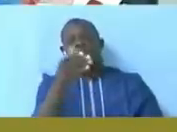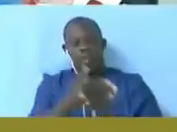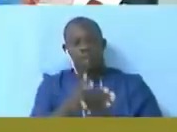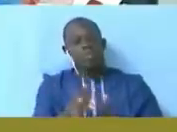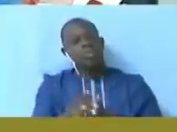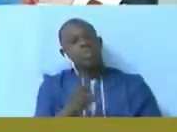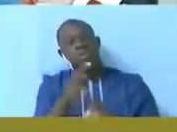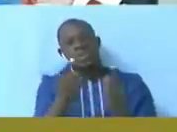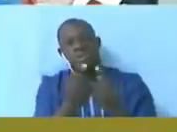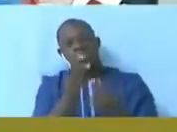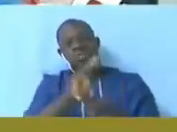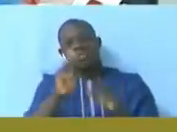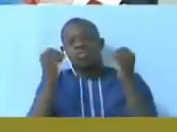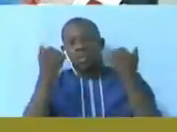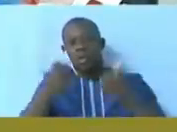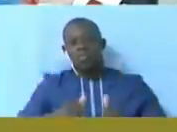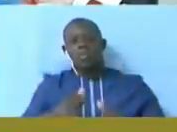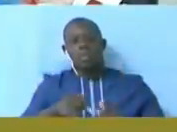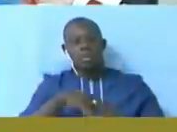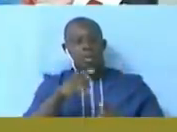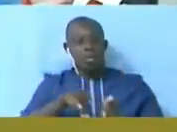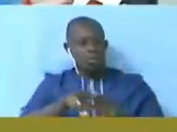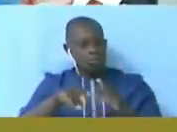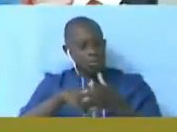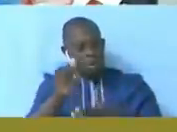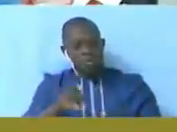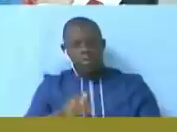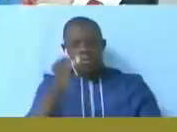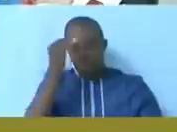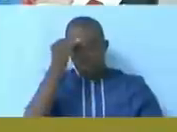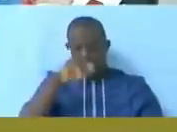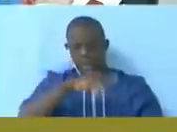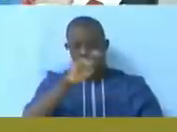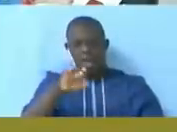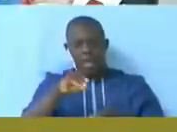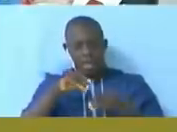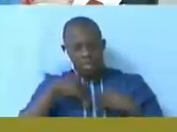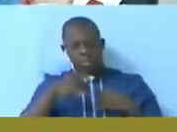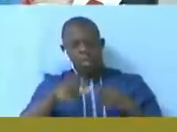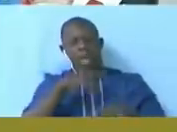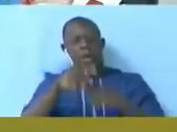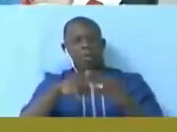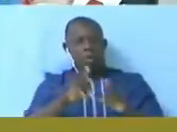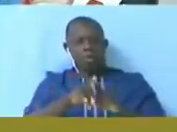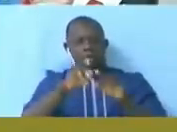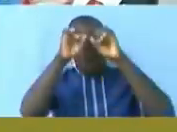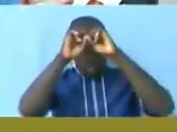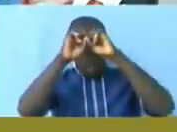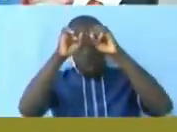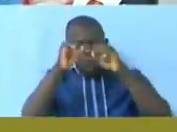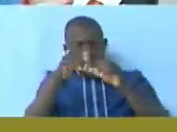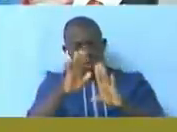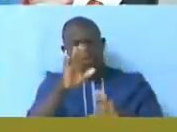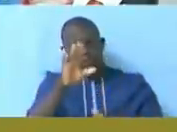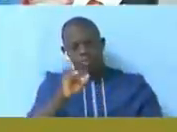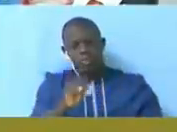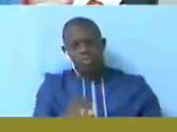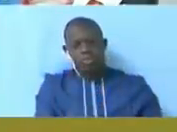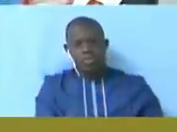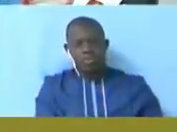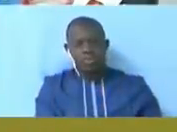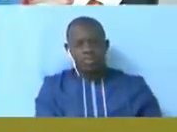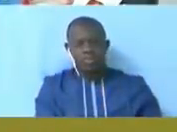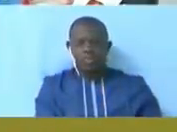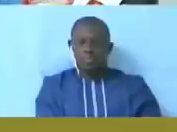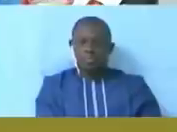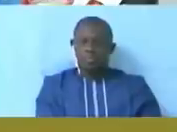prosecutions could not have happened without the knowledge and the consent of the head of state. Committee, to it is a manola kito la na tadano president